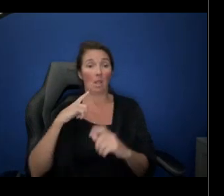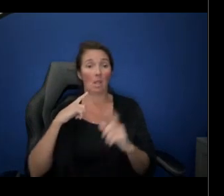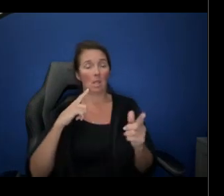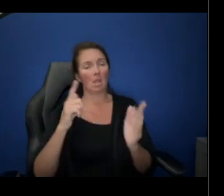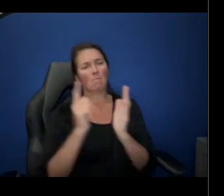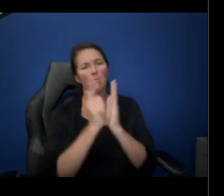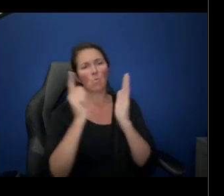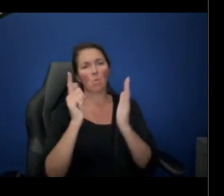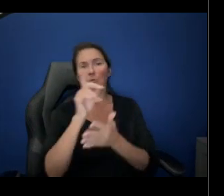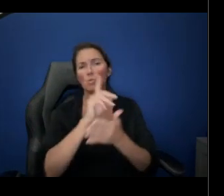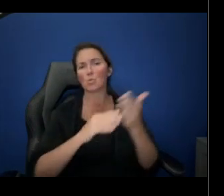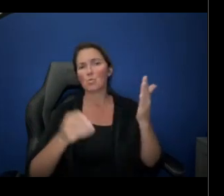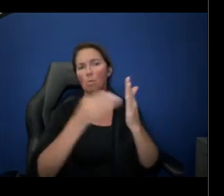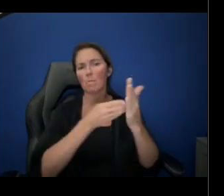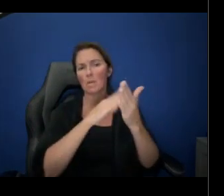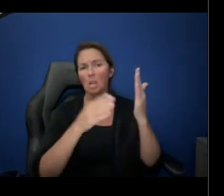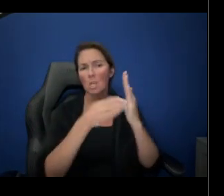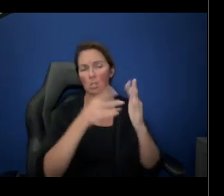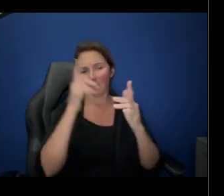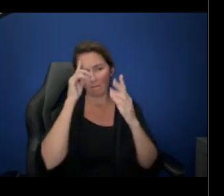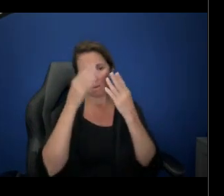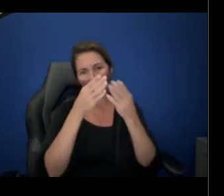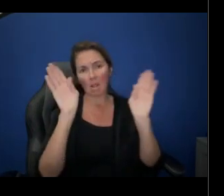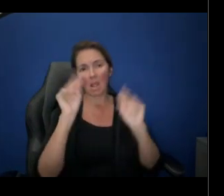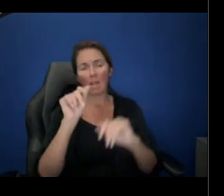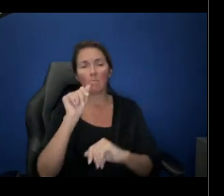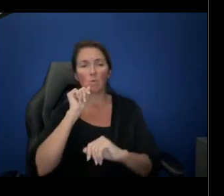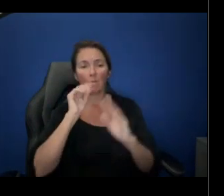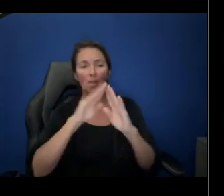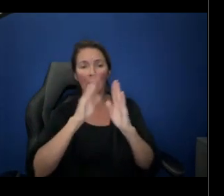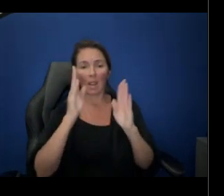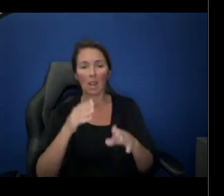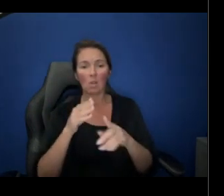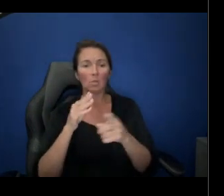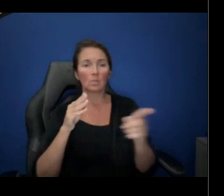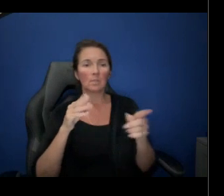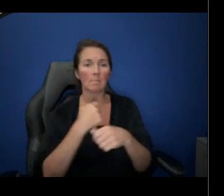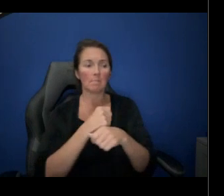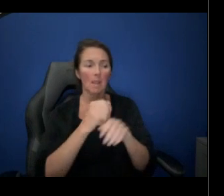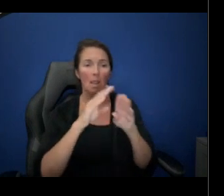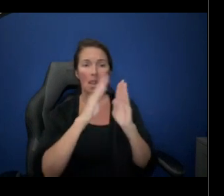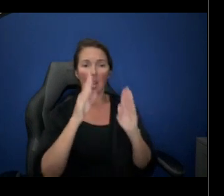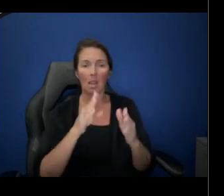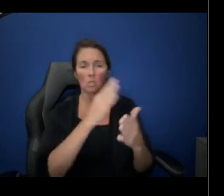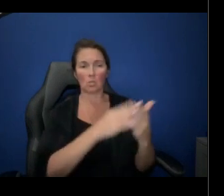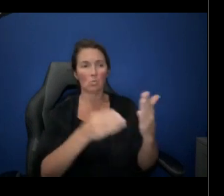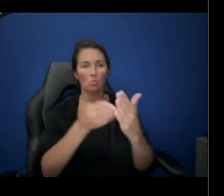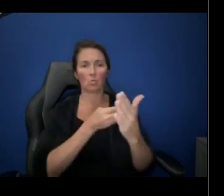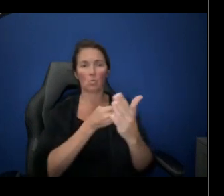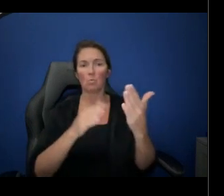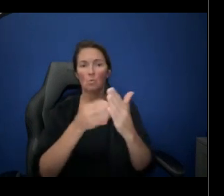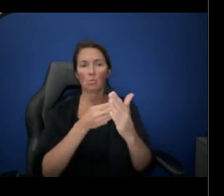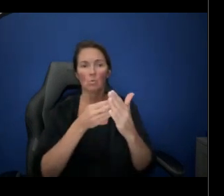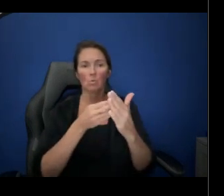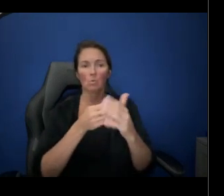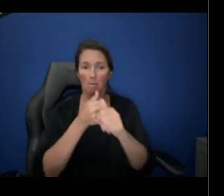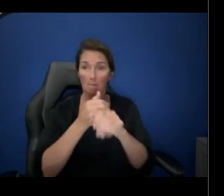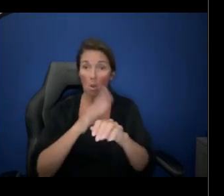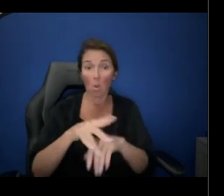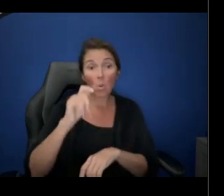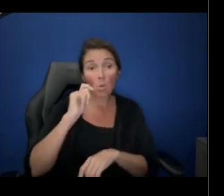prohibited discrimination in public and private housing, which made housing discrimination based on